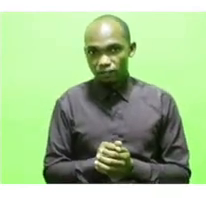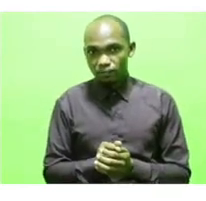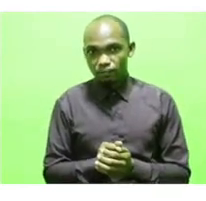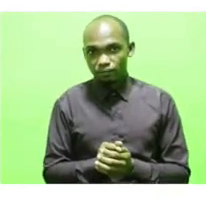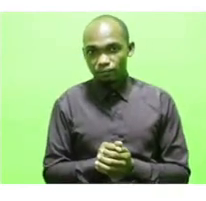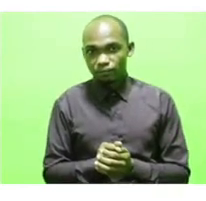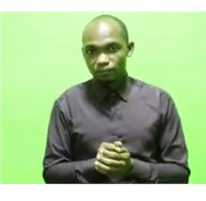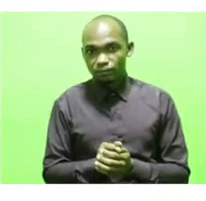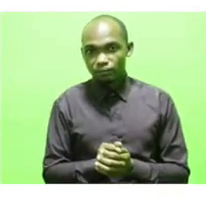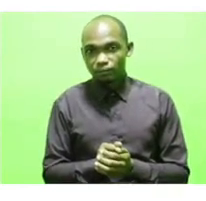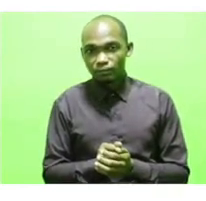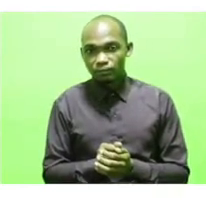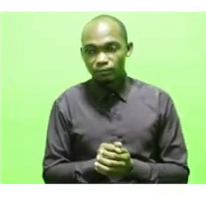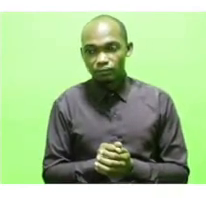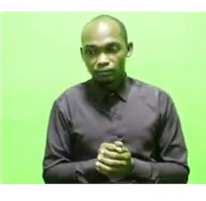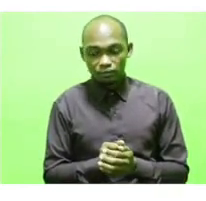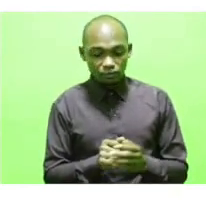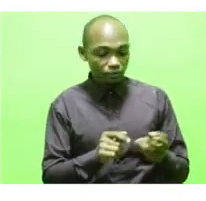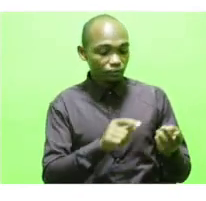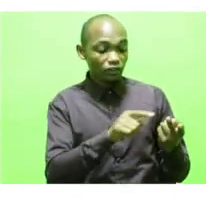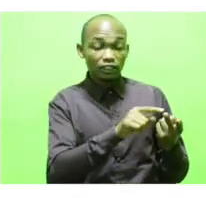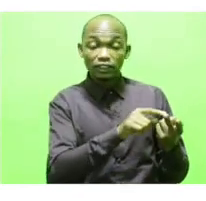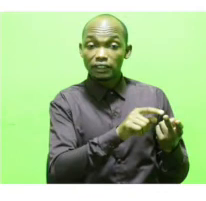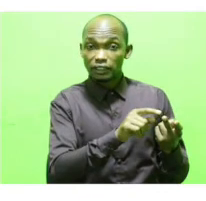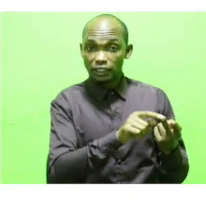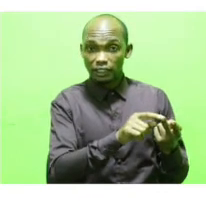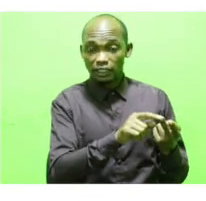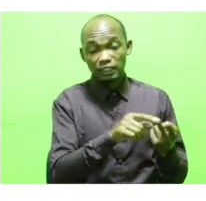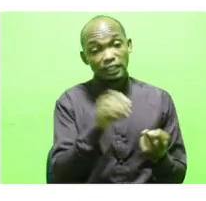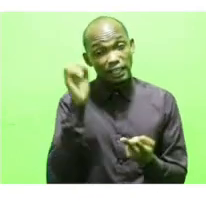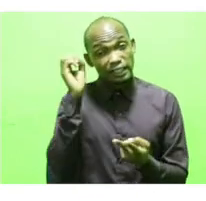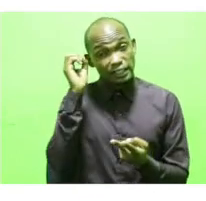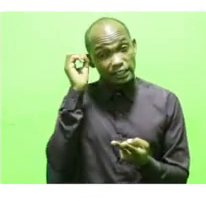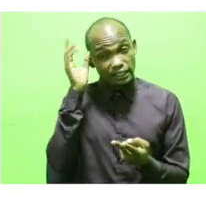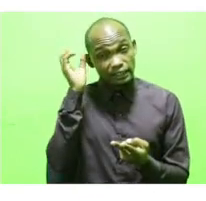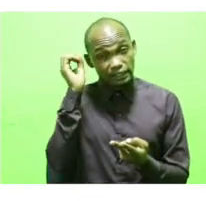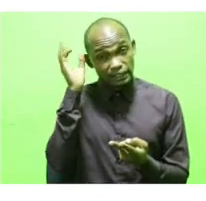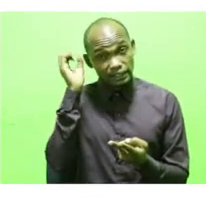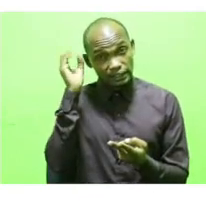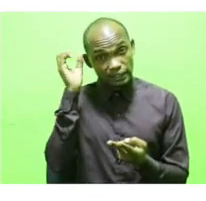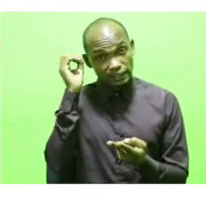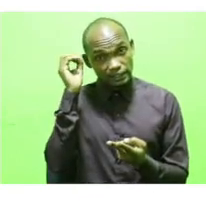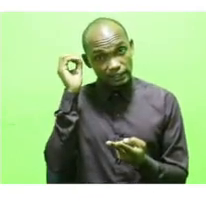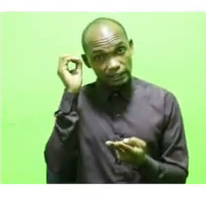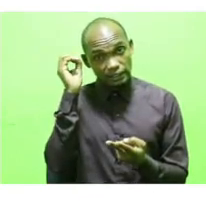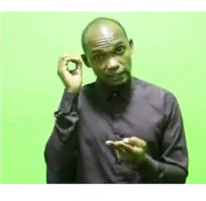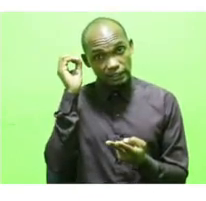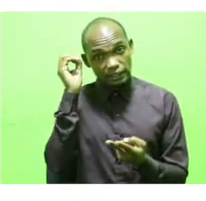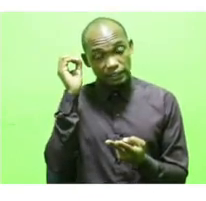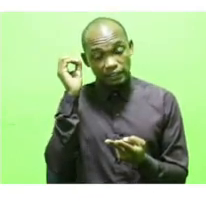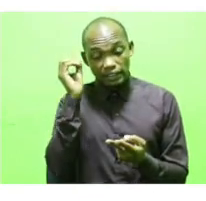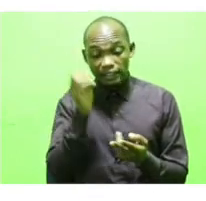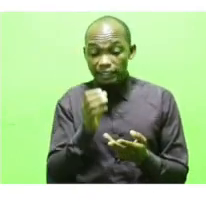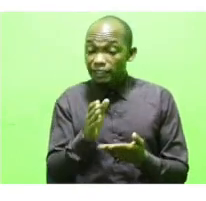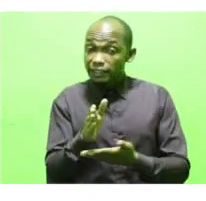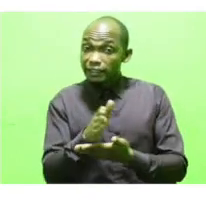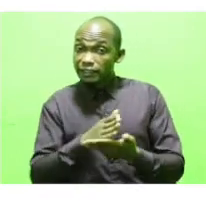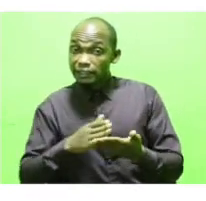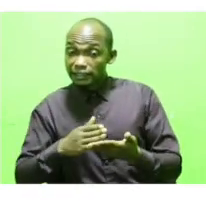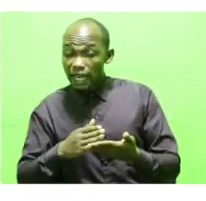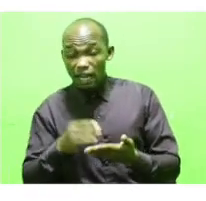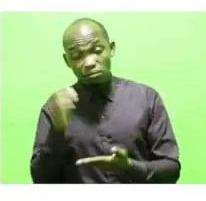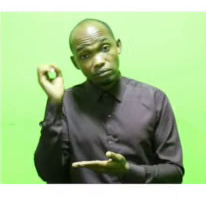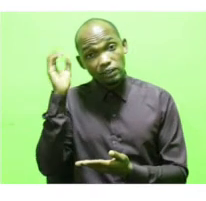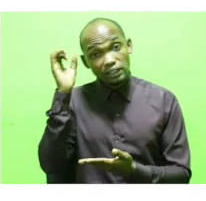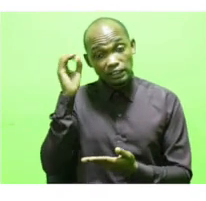an irregular growth rate. Also, diseases. The health in body, some